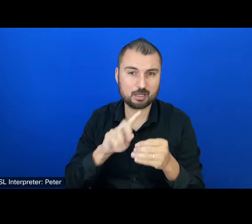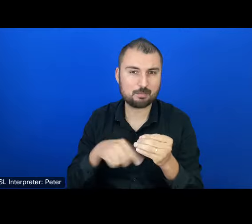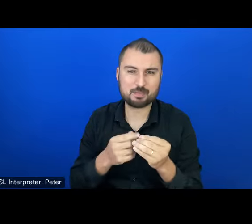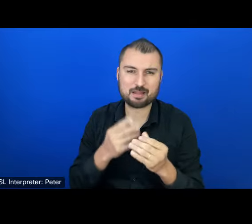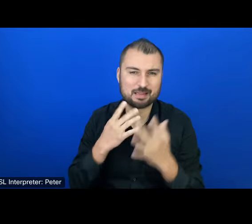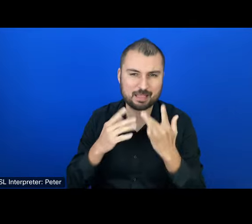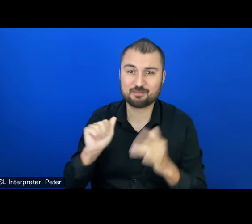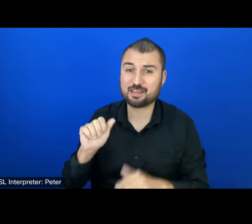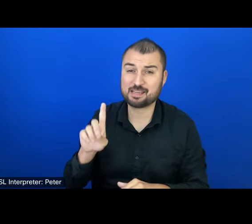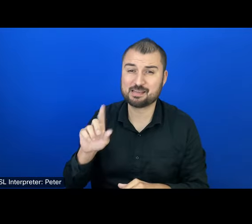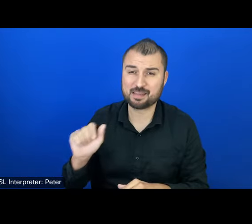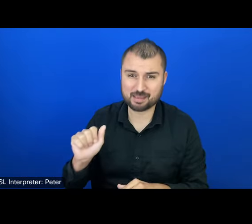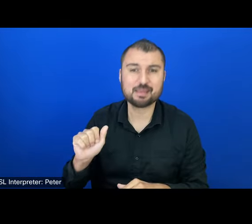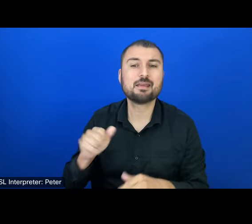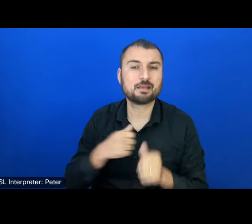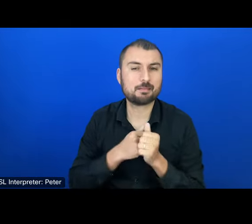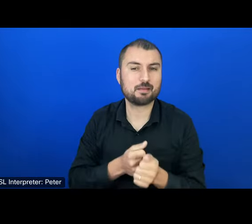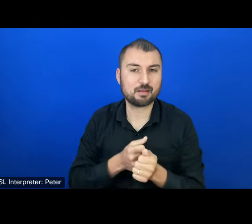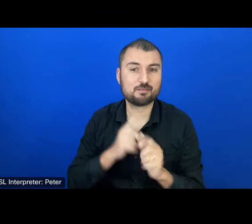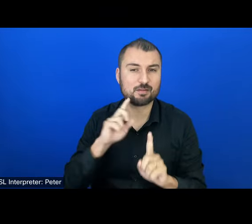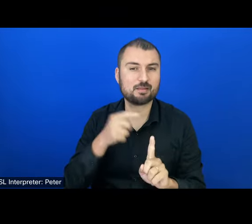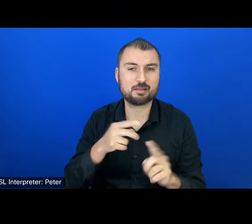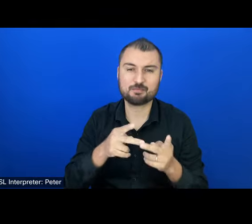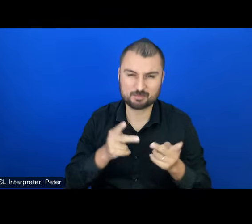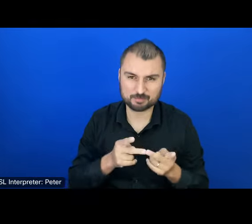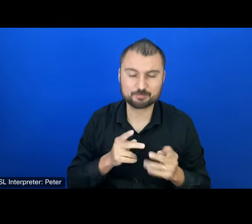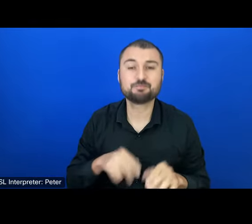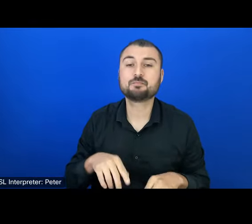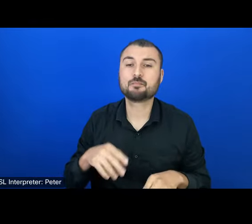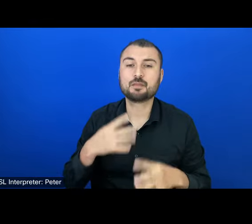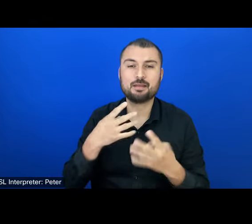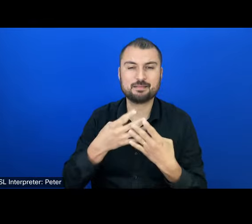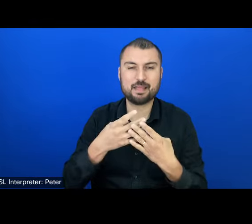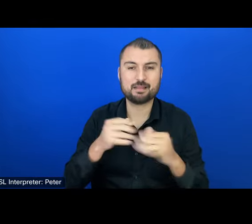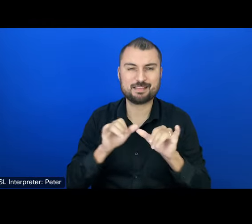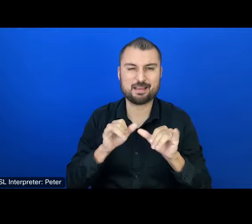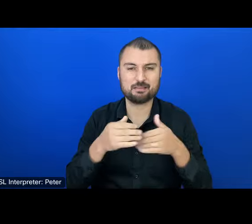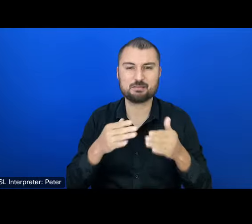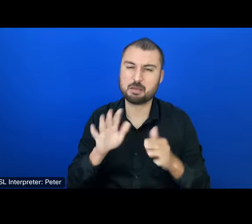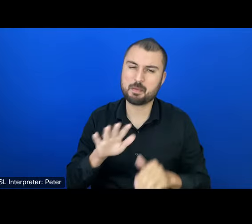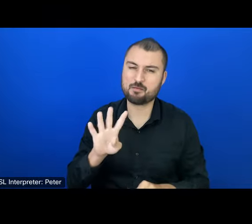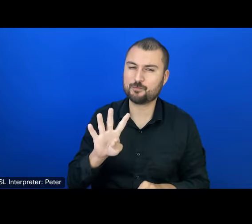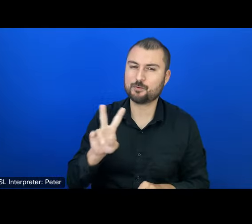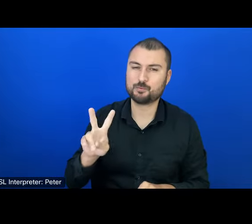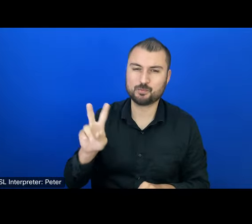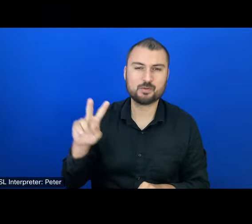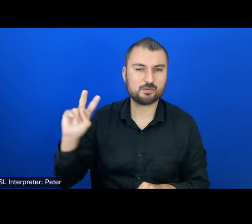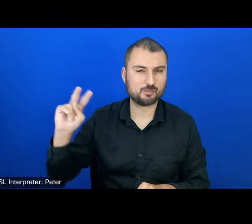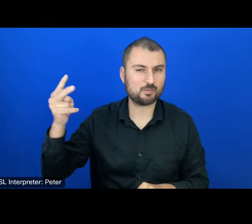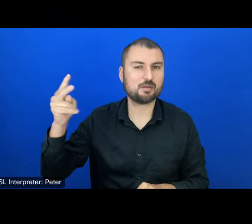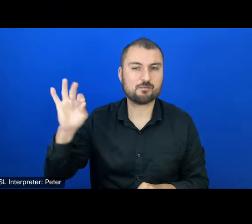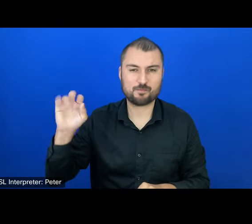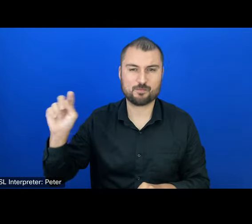ADA compliance for this particular facility. The cell sizes, which are roughly 42 square foot, as compared to the current